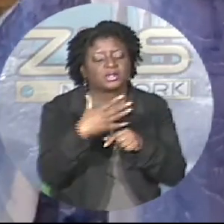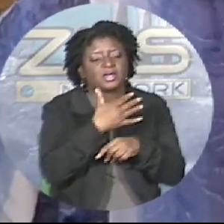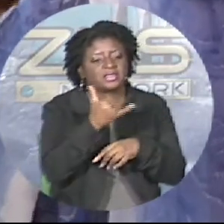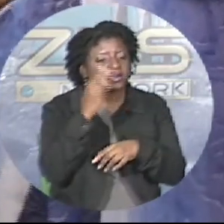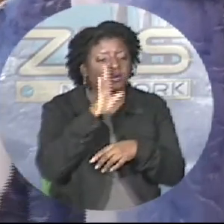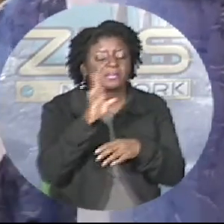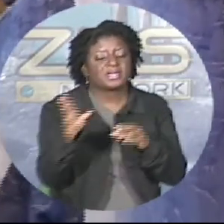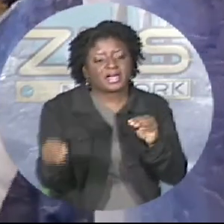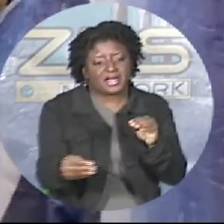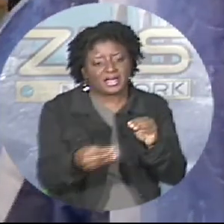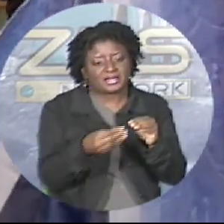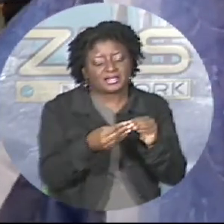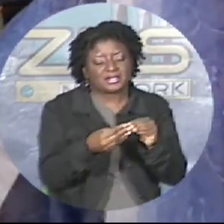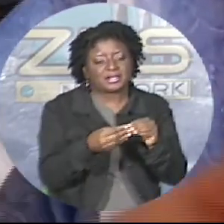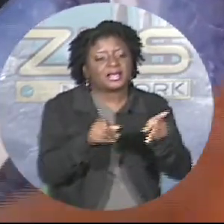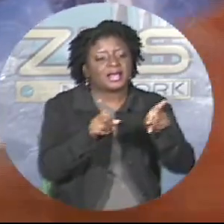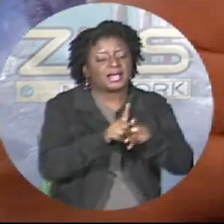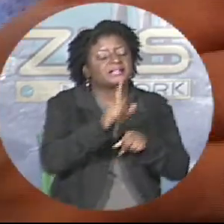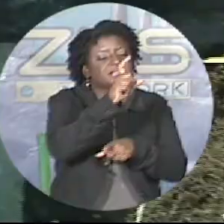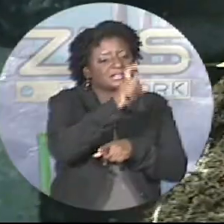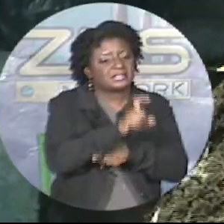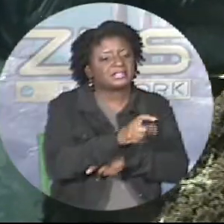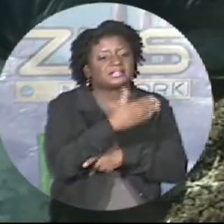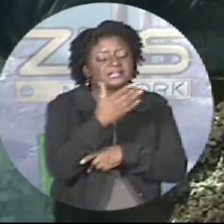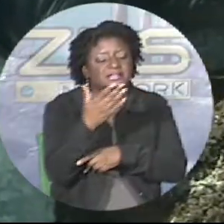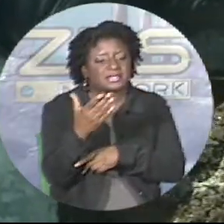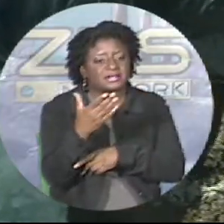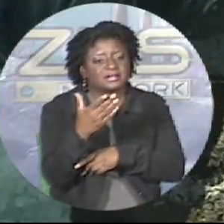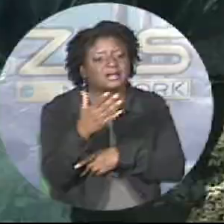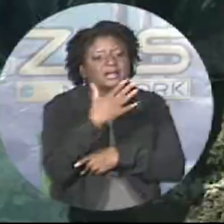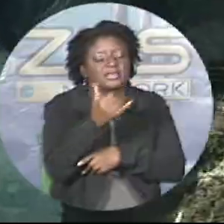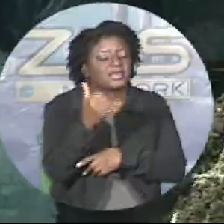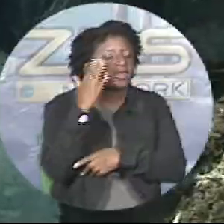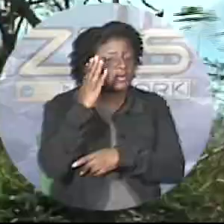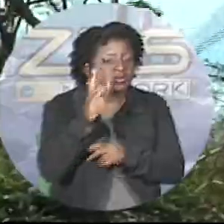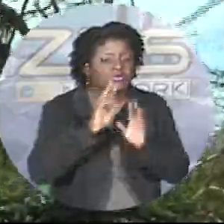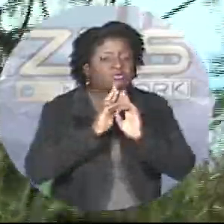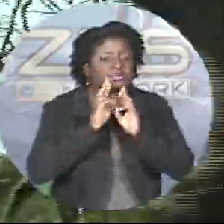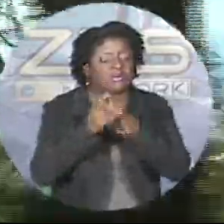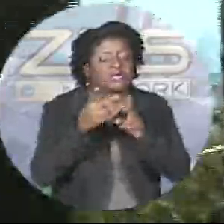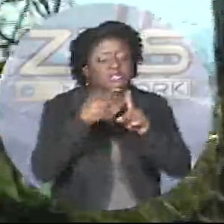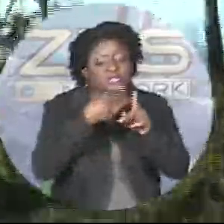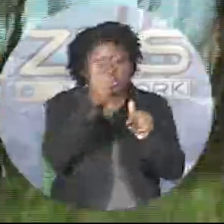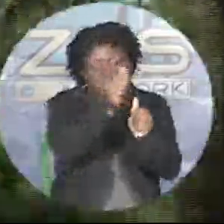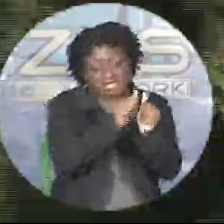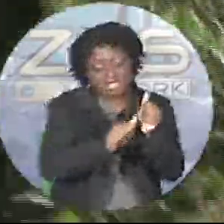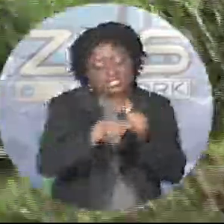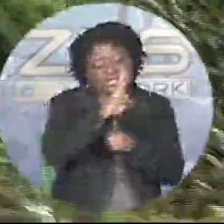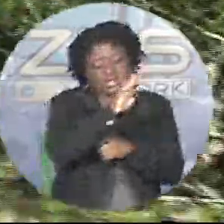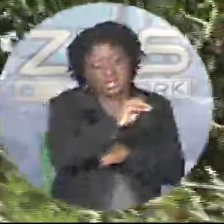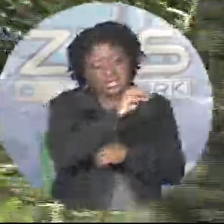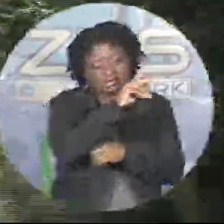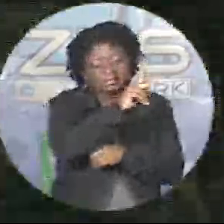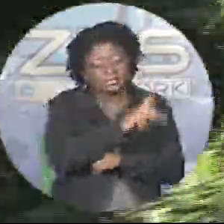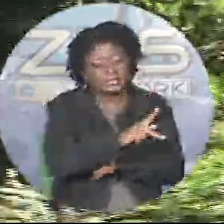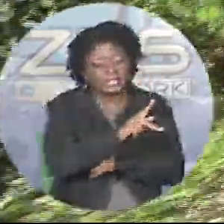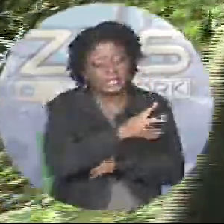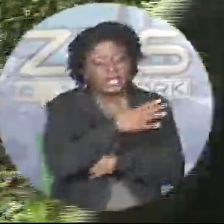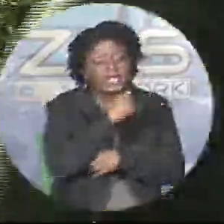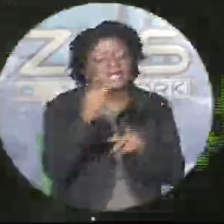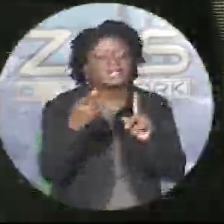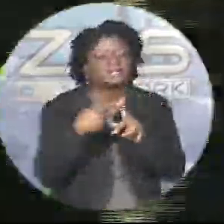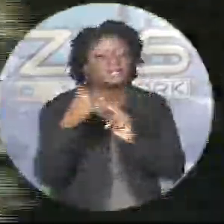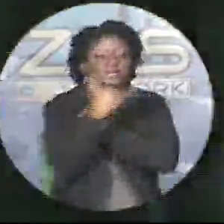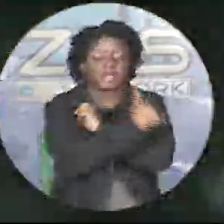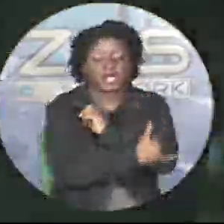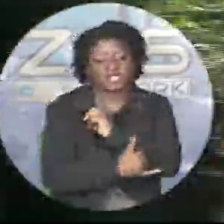reporting to each of the members of parliament and to the country on the basis of what they find. We want, out of